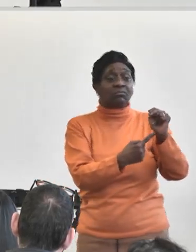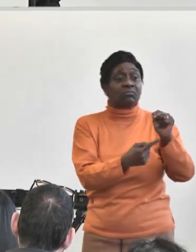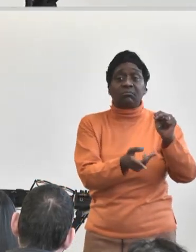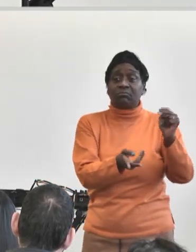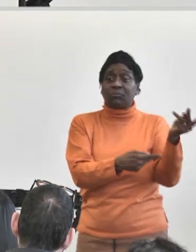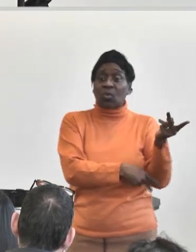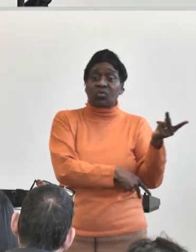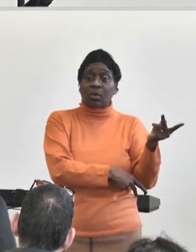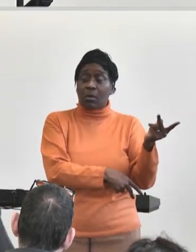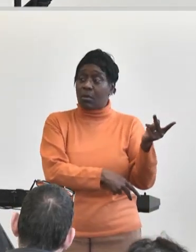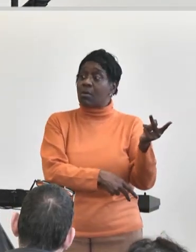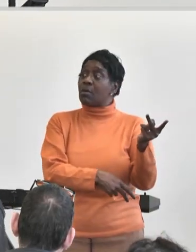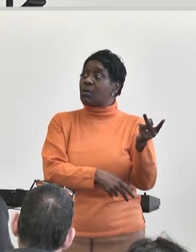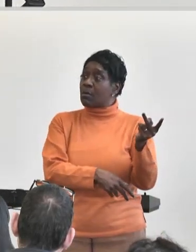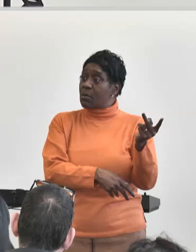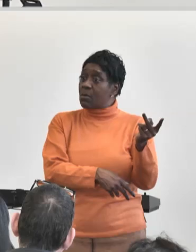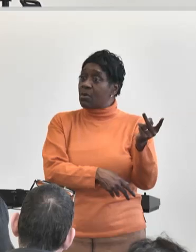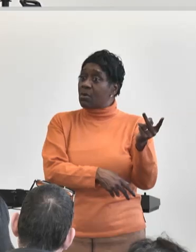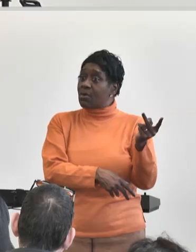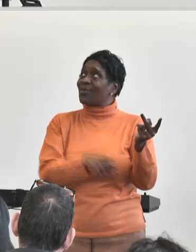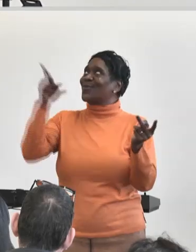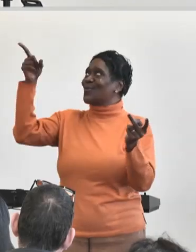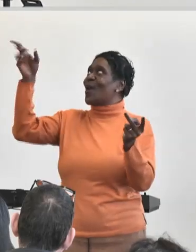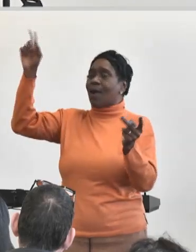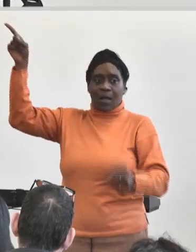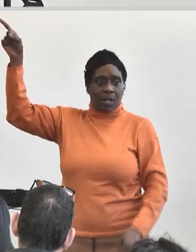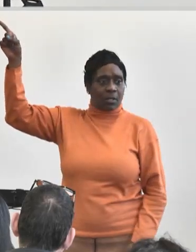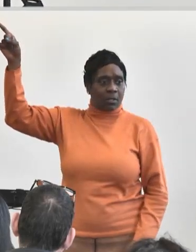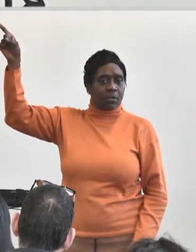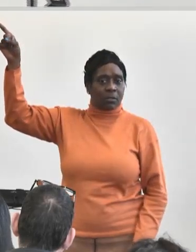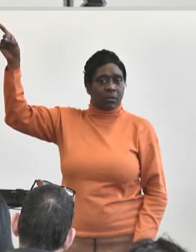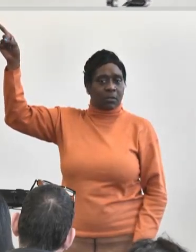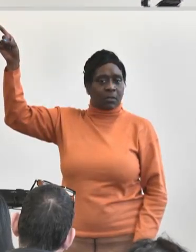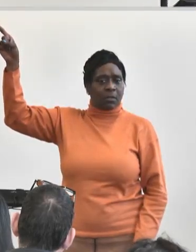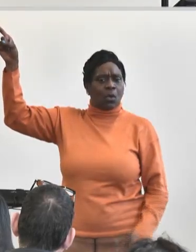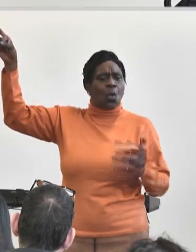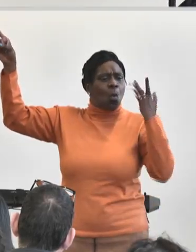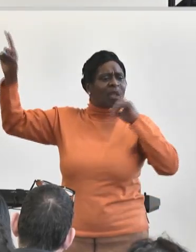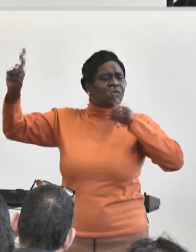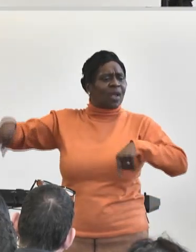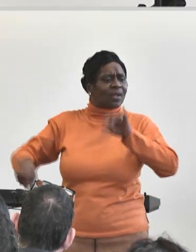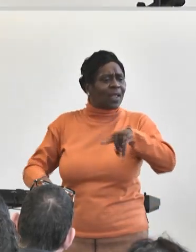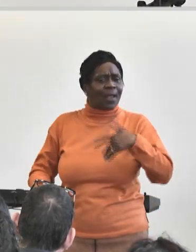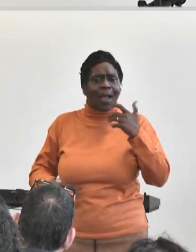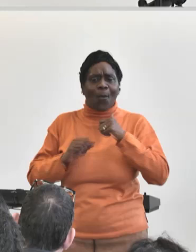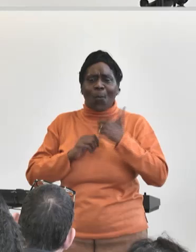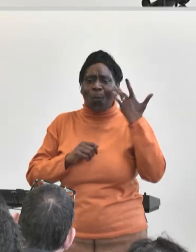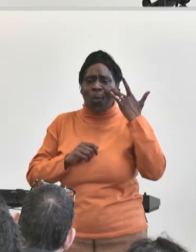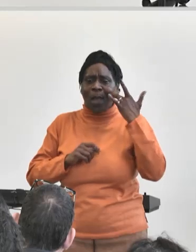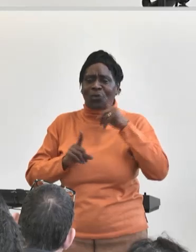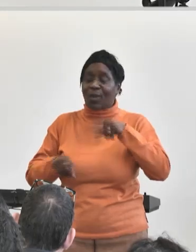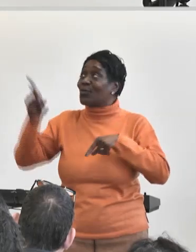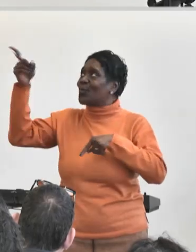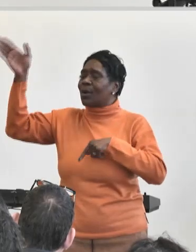said, oh, you are God. Dijeron, tú eres Dios. Let me tell you why they responded like that. Déjeme decir, ¿por qué fue que respondieron